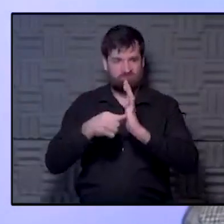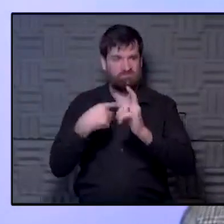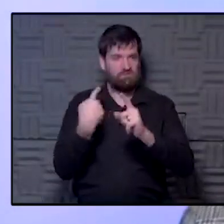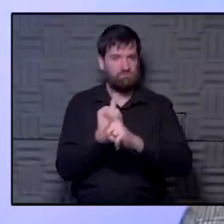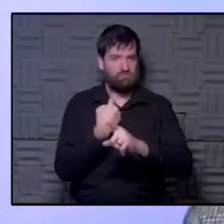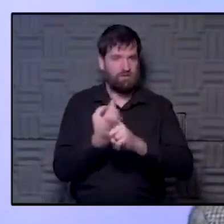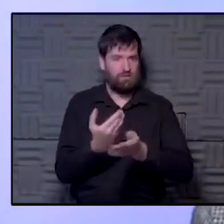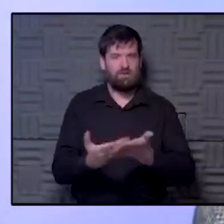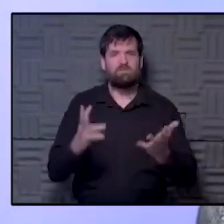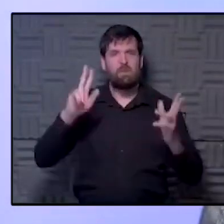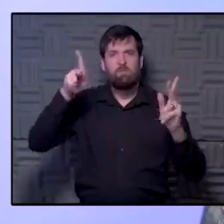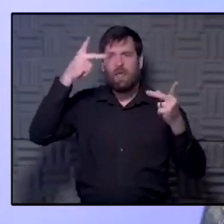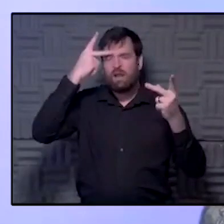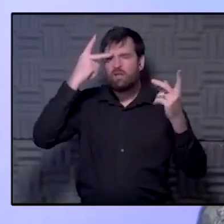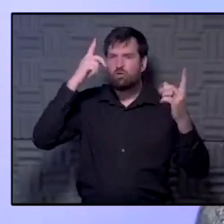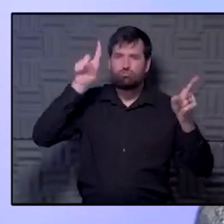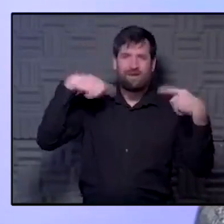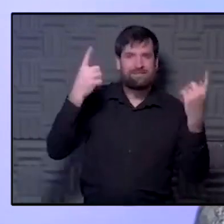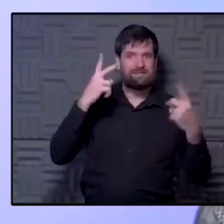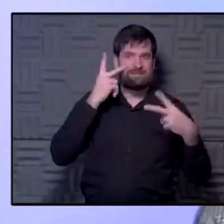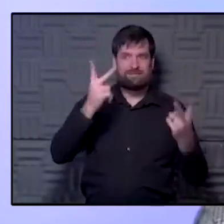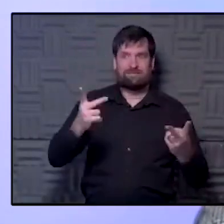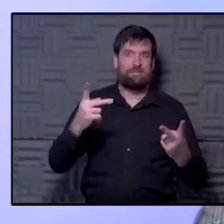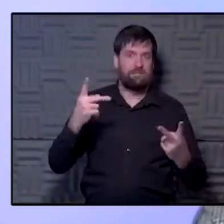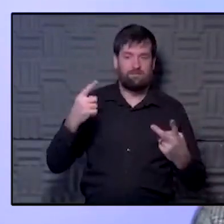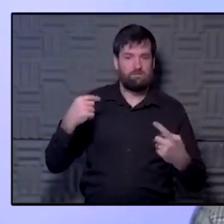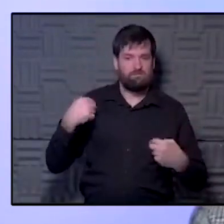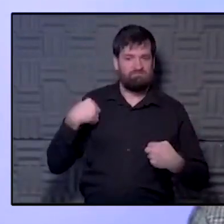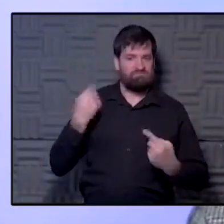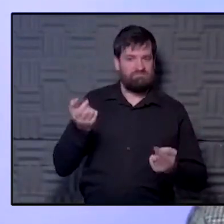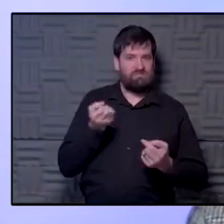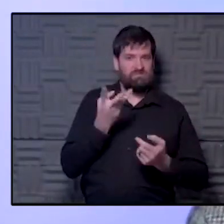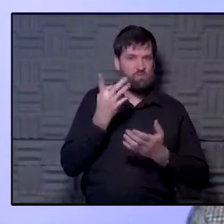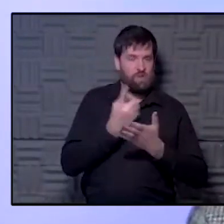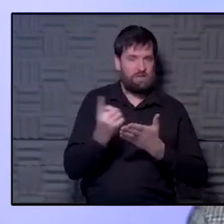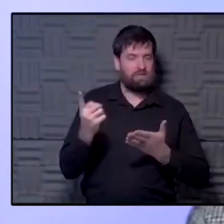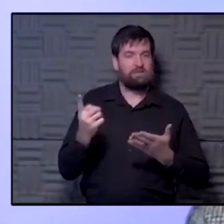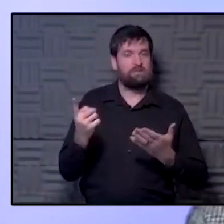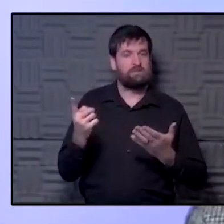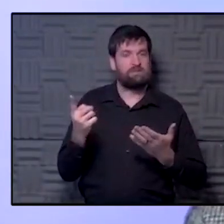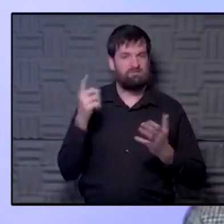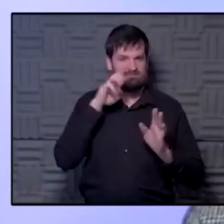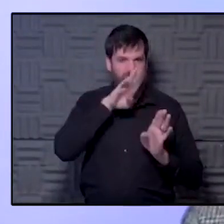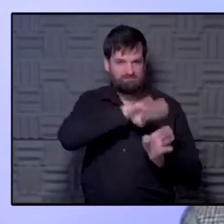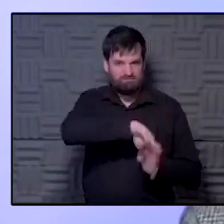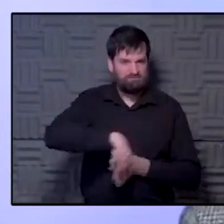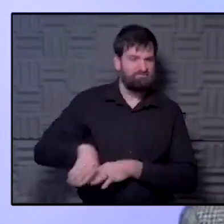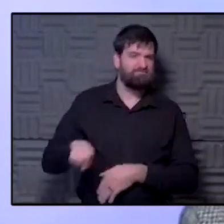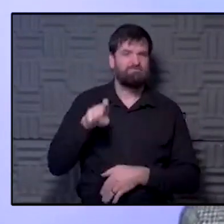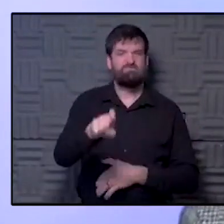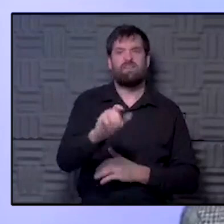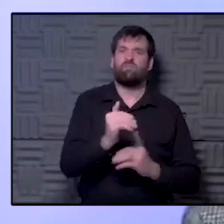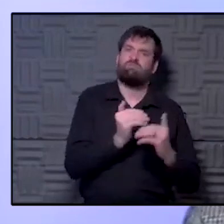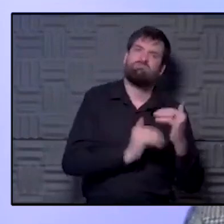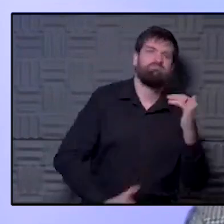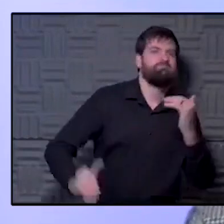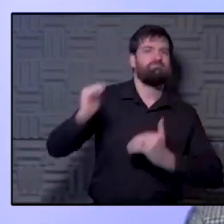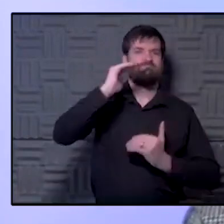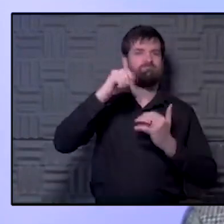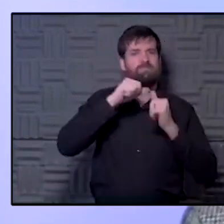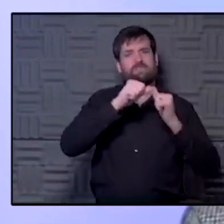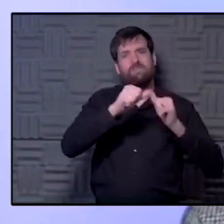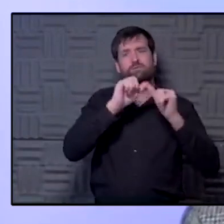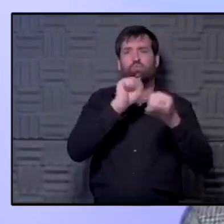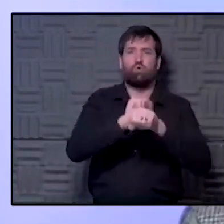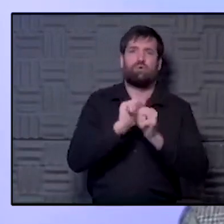all the political craziness we've seen in the world in the last couple of weeks, we've got to rise above that and keep working